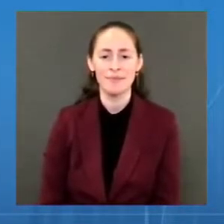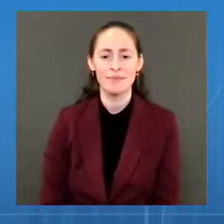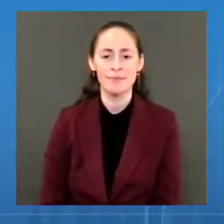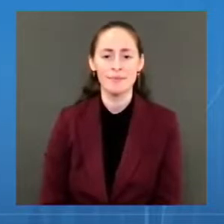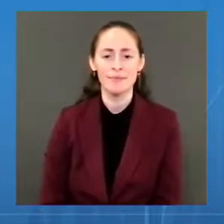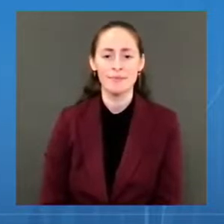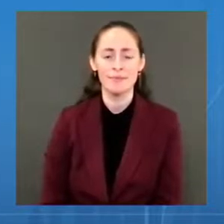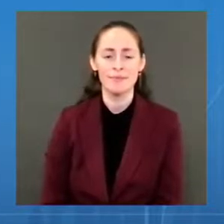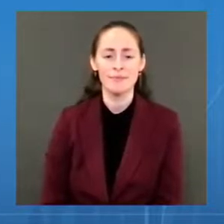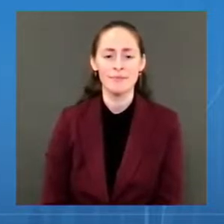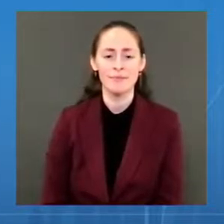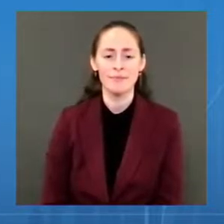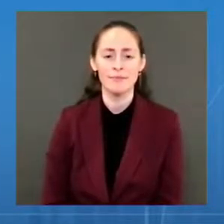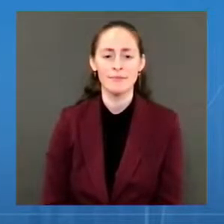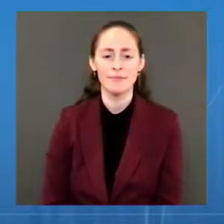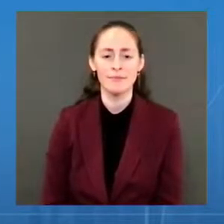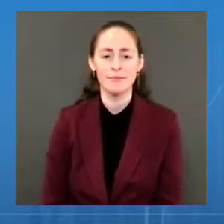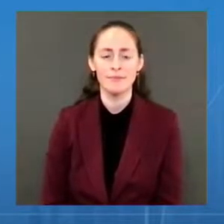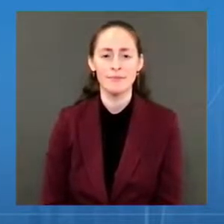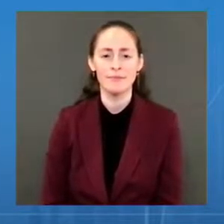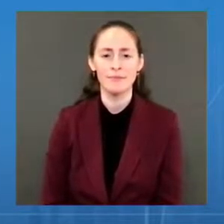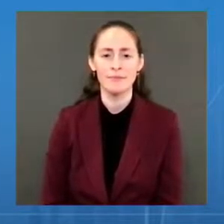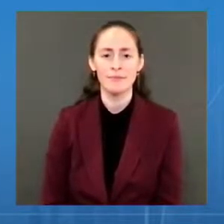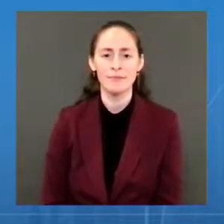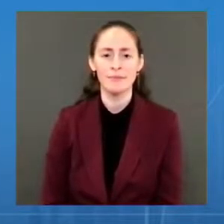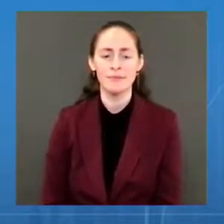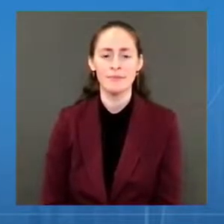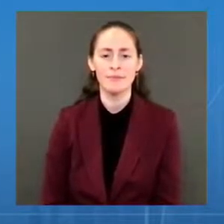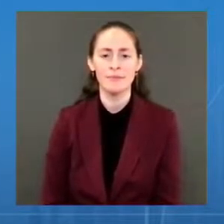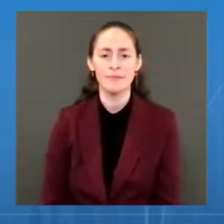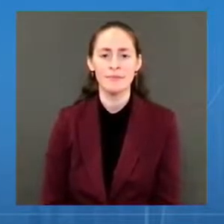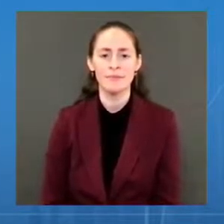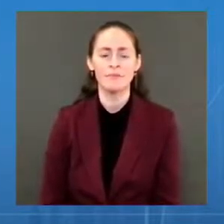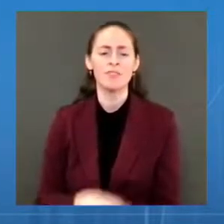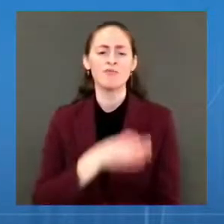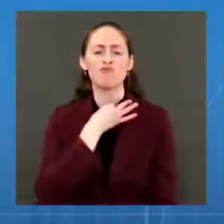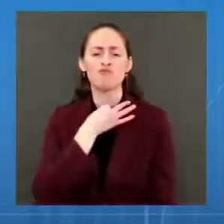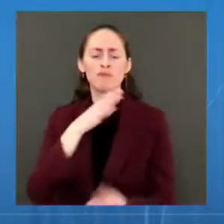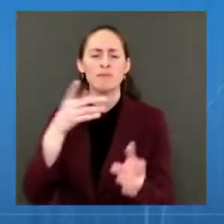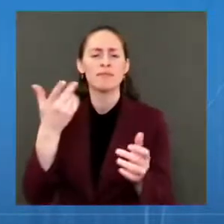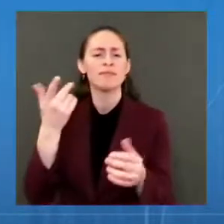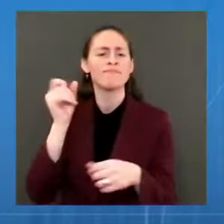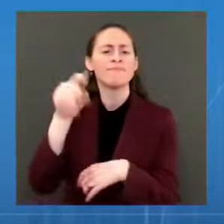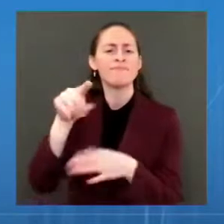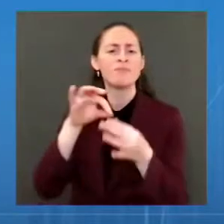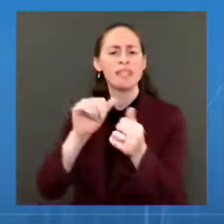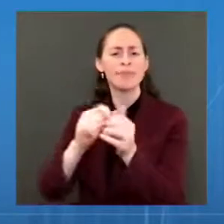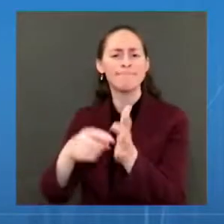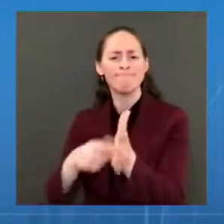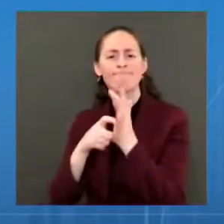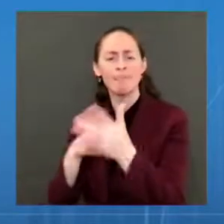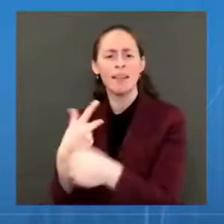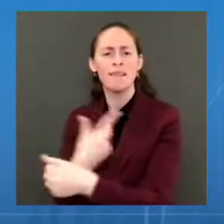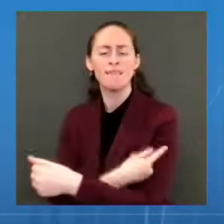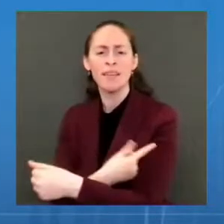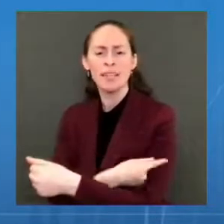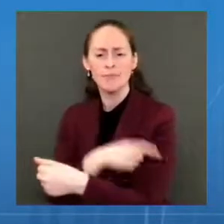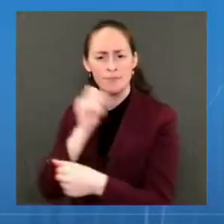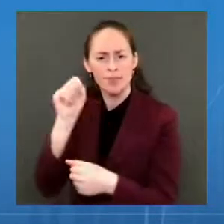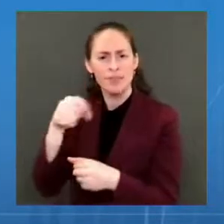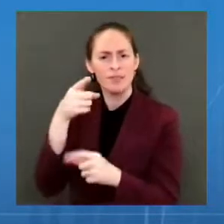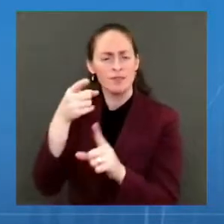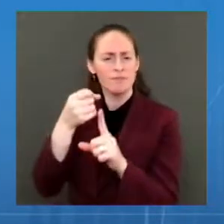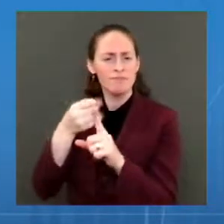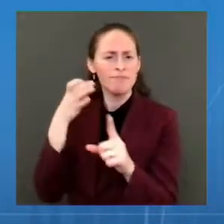Thanks all for doing this. A couple questions on the mandate front. Jeff, I was hoping you might be able to help us parse the share of the federal workforce that is